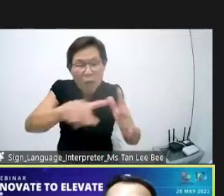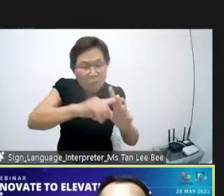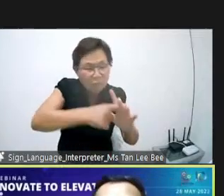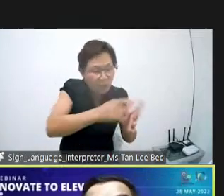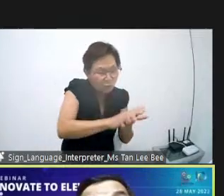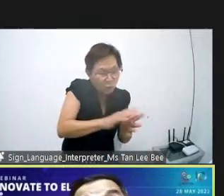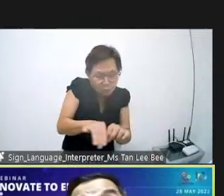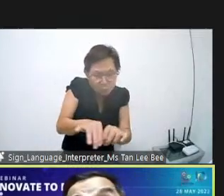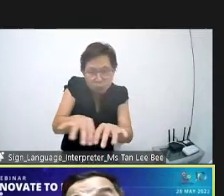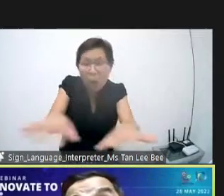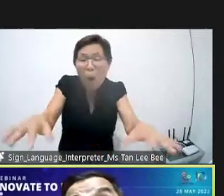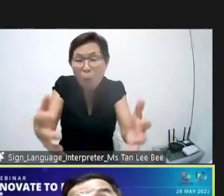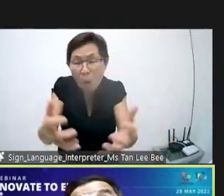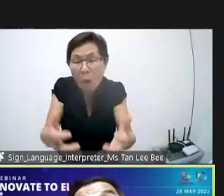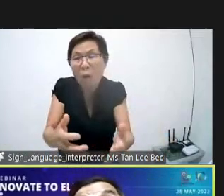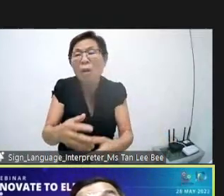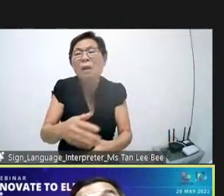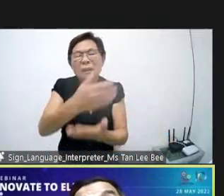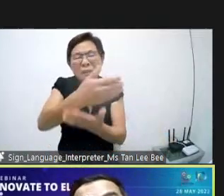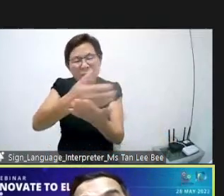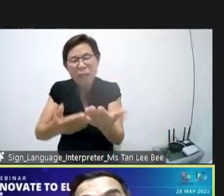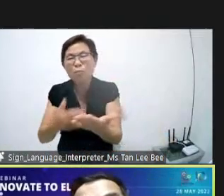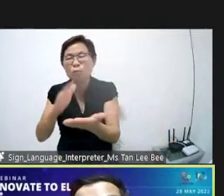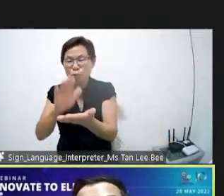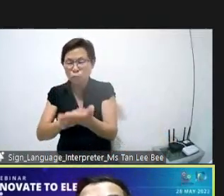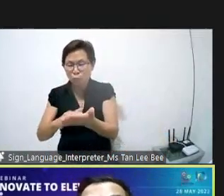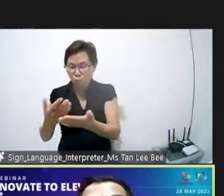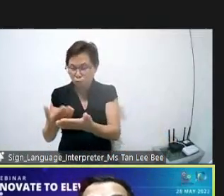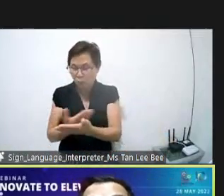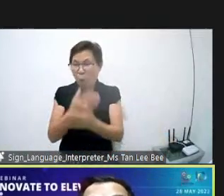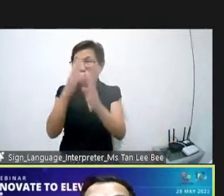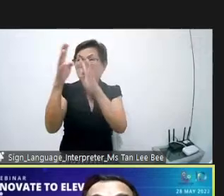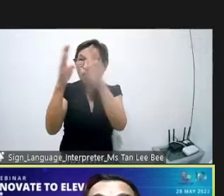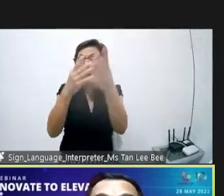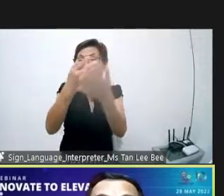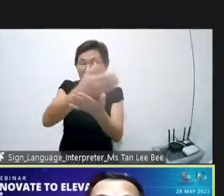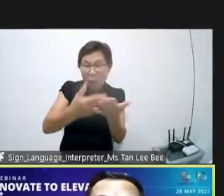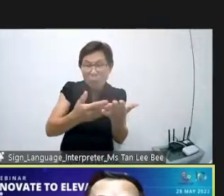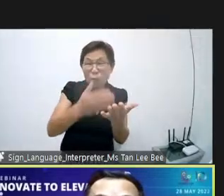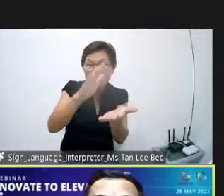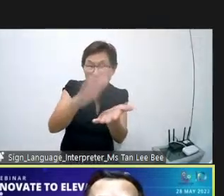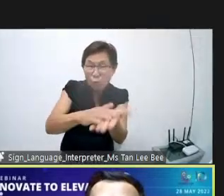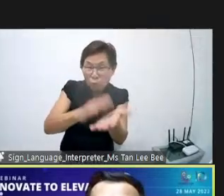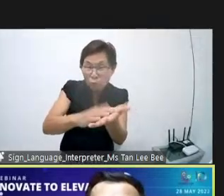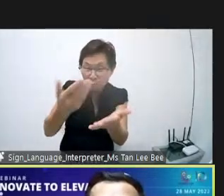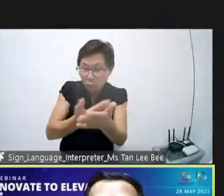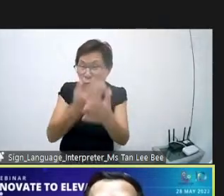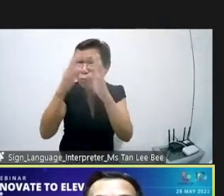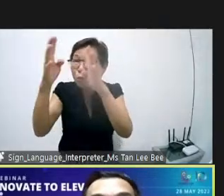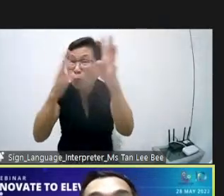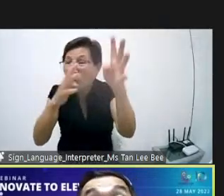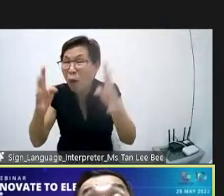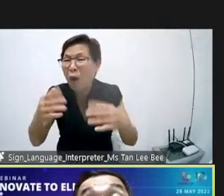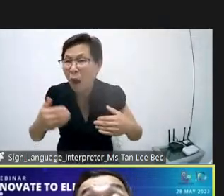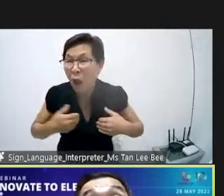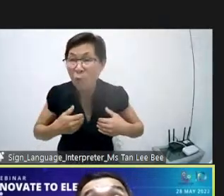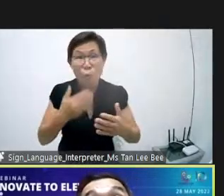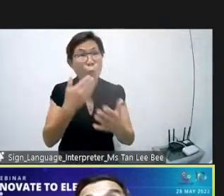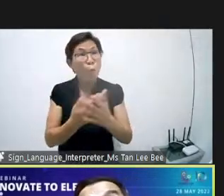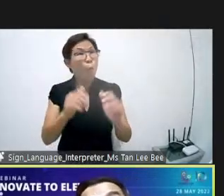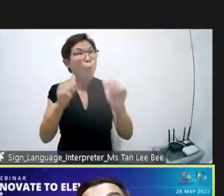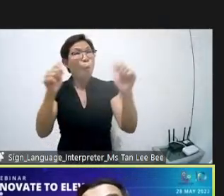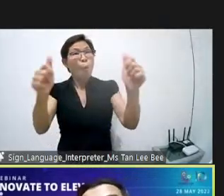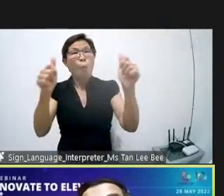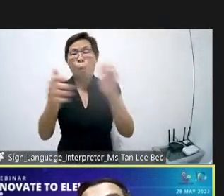then for information, some of the school innovations, some of them actually have a very big potential